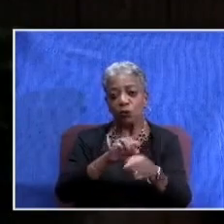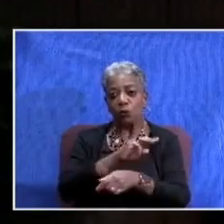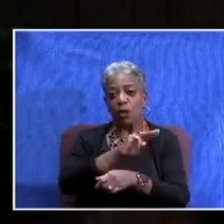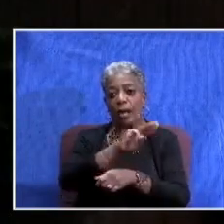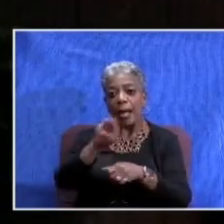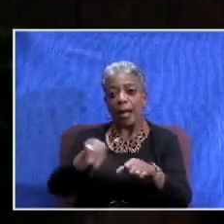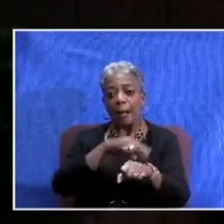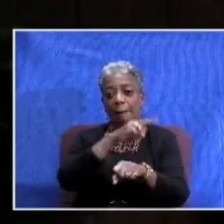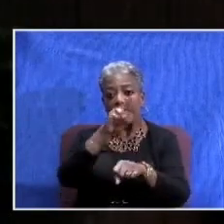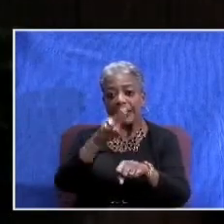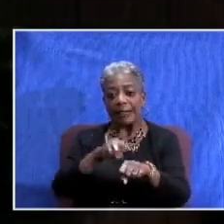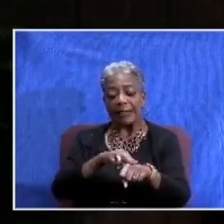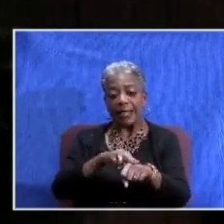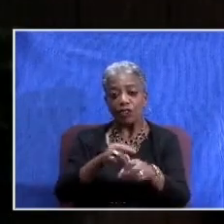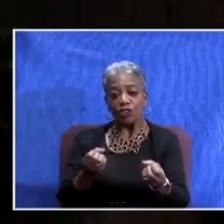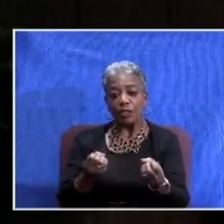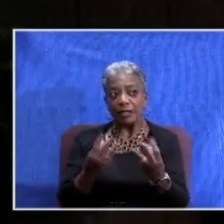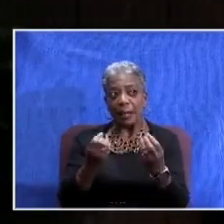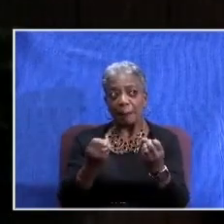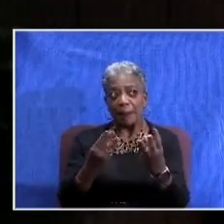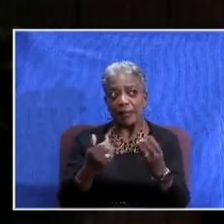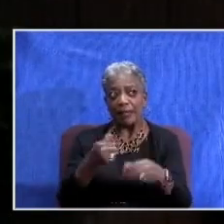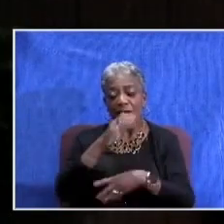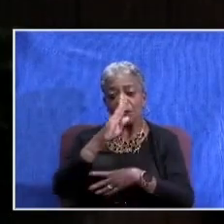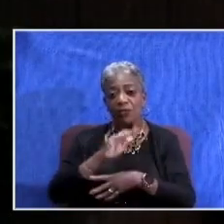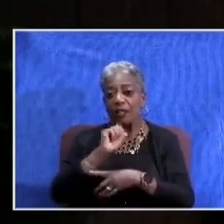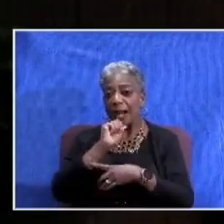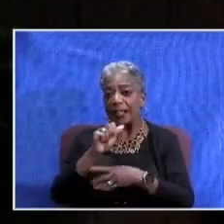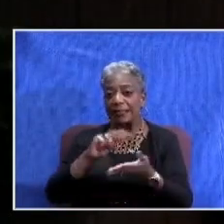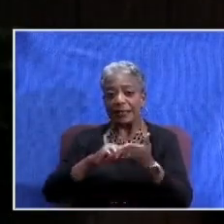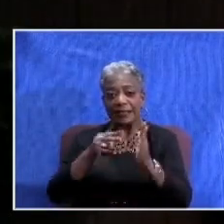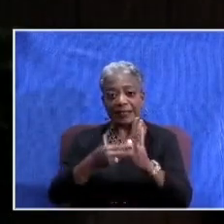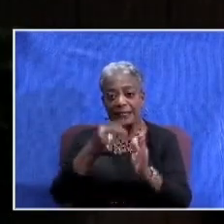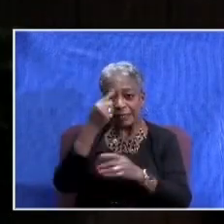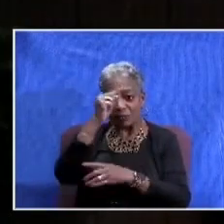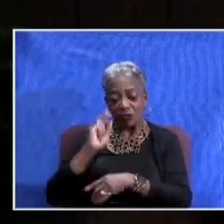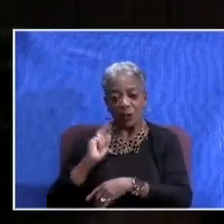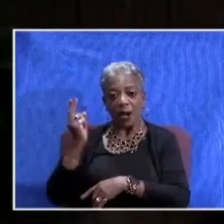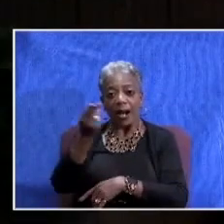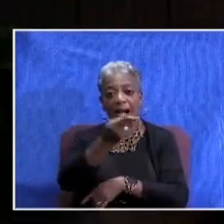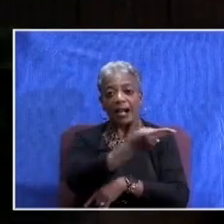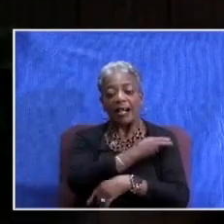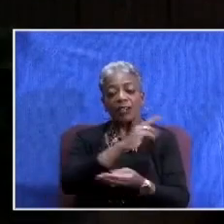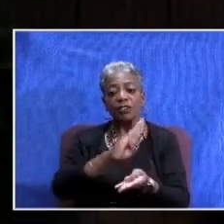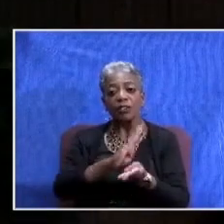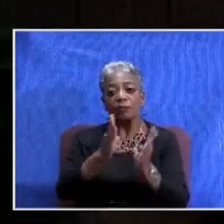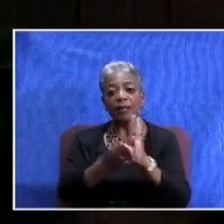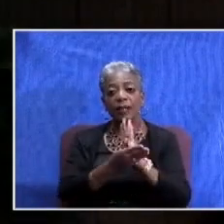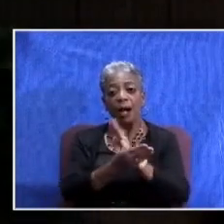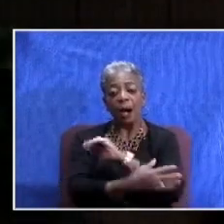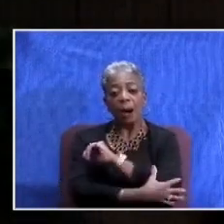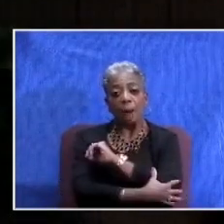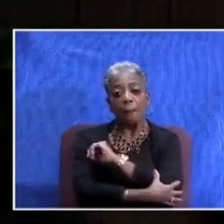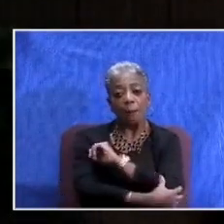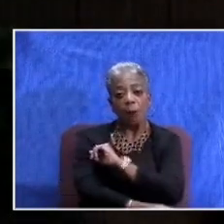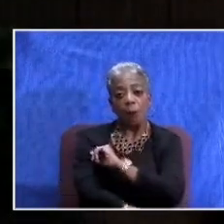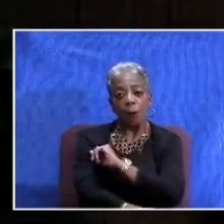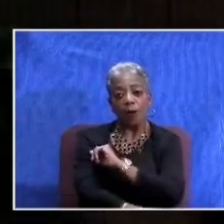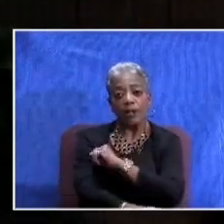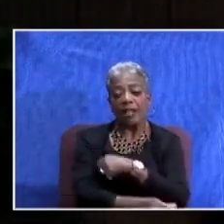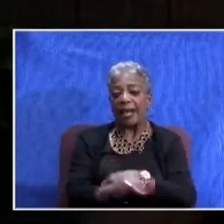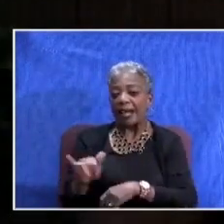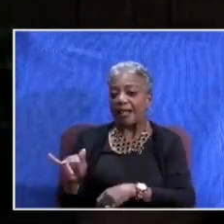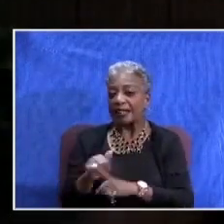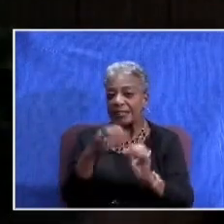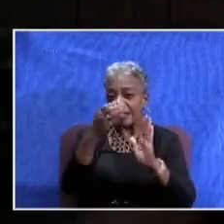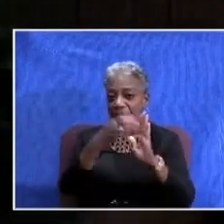you. Stop here. No, God never intended for them to be poor. Then why are they poor? Why is there poverty? He tells us in the same chapter,